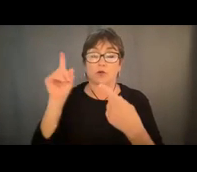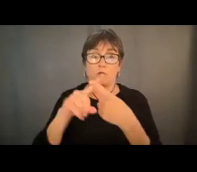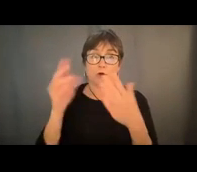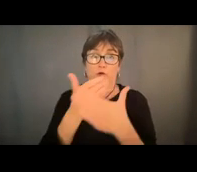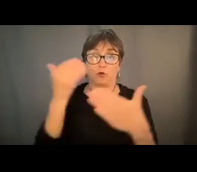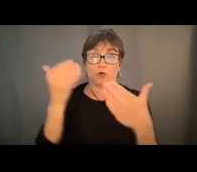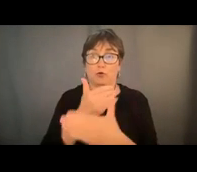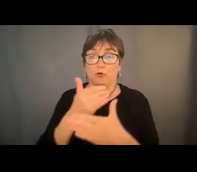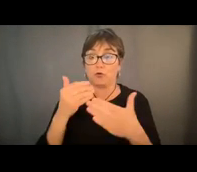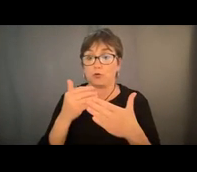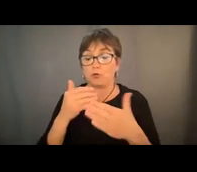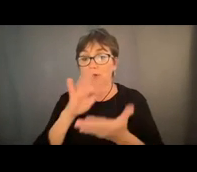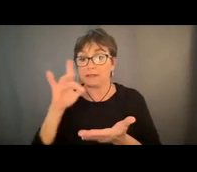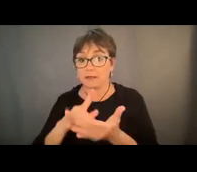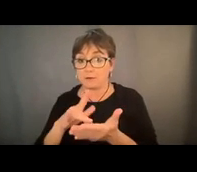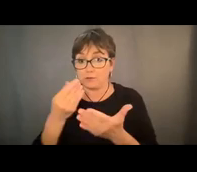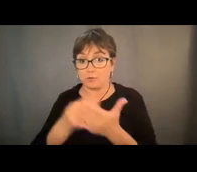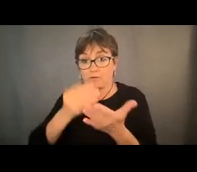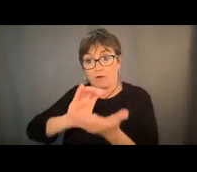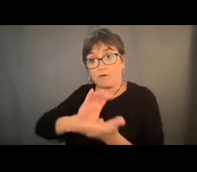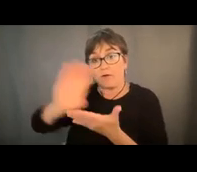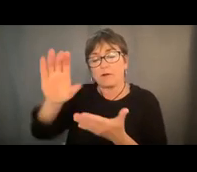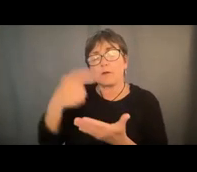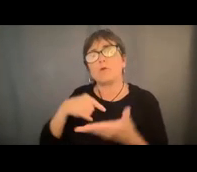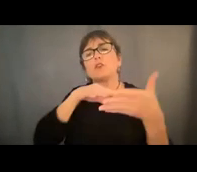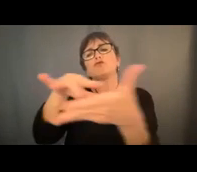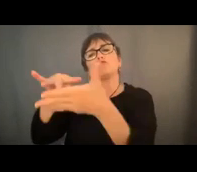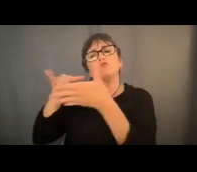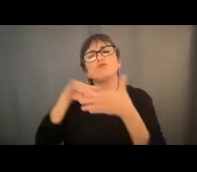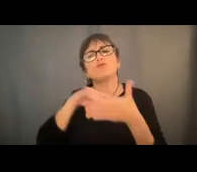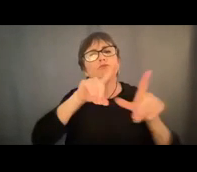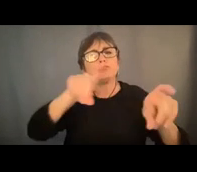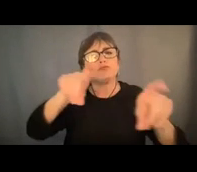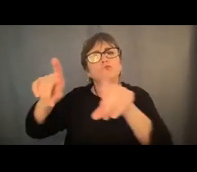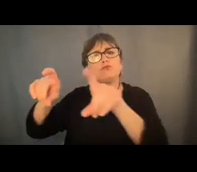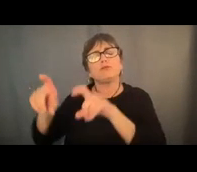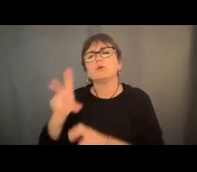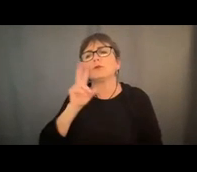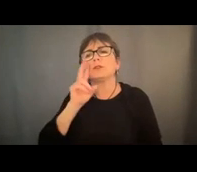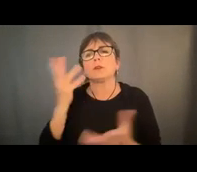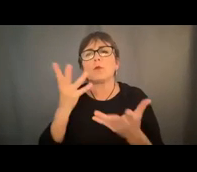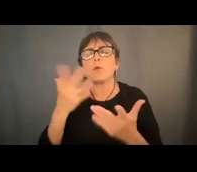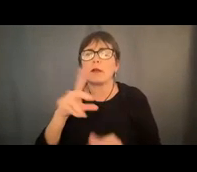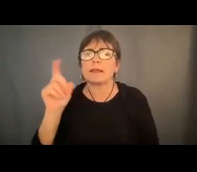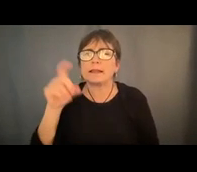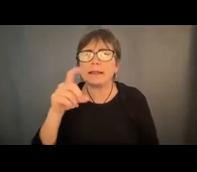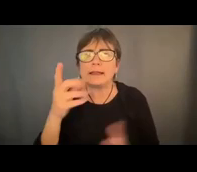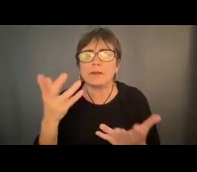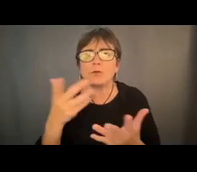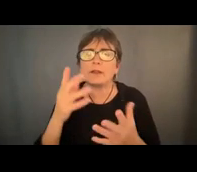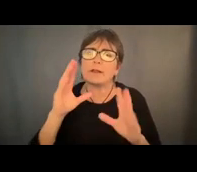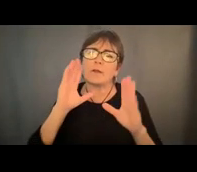did a survey to find out what were the biggest needs and areas of interest from those centers. And so